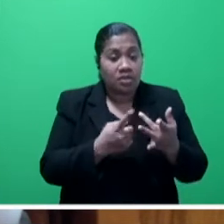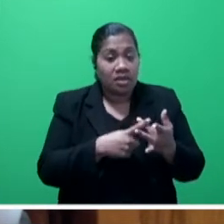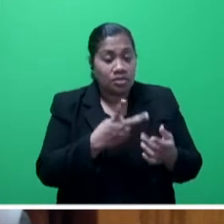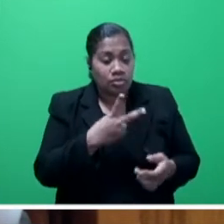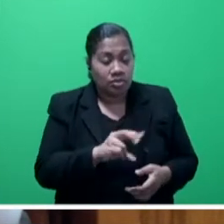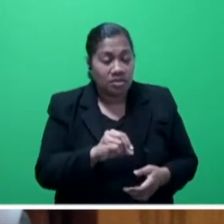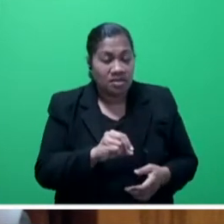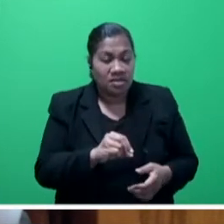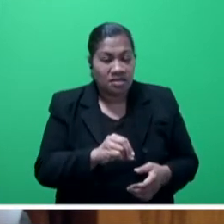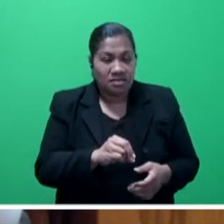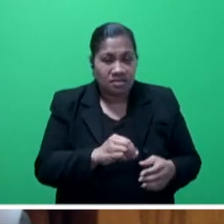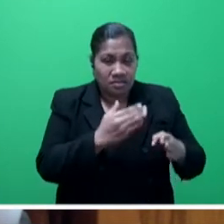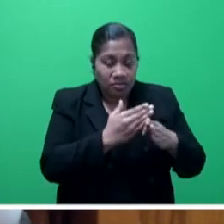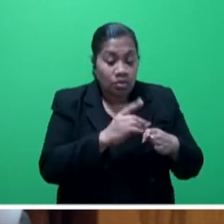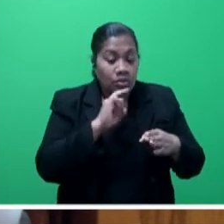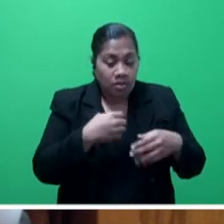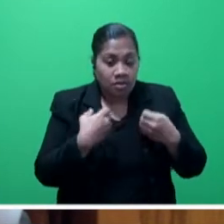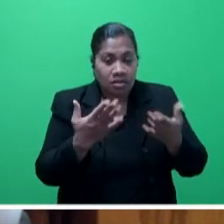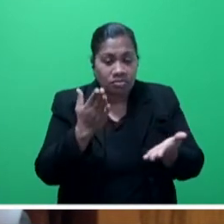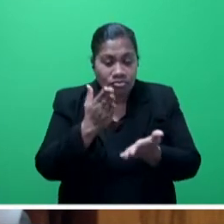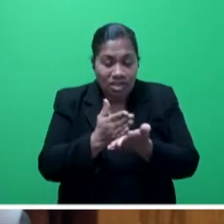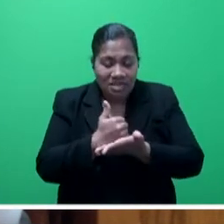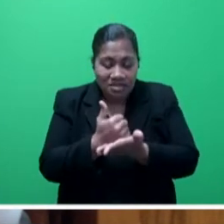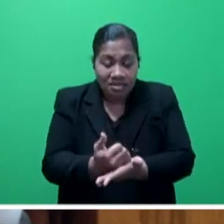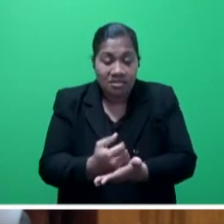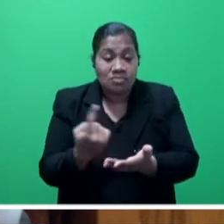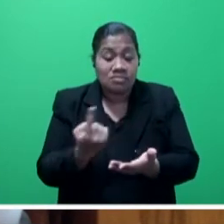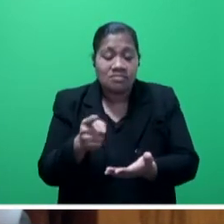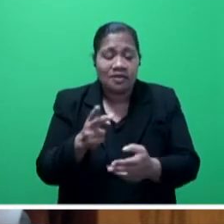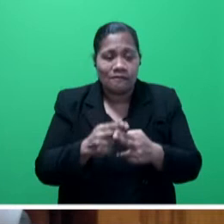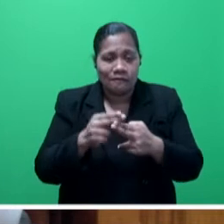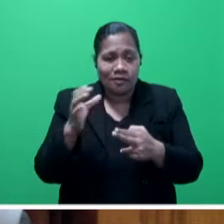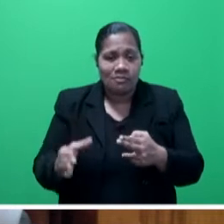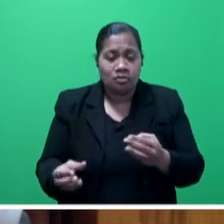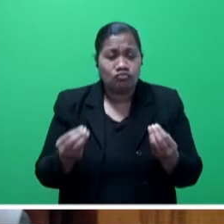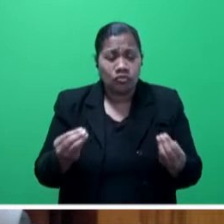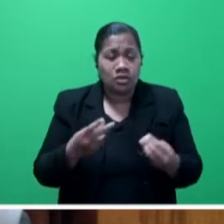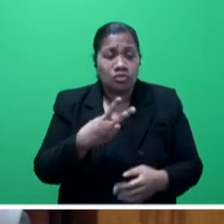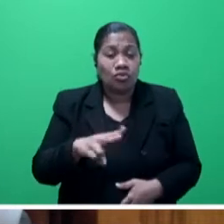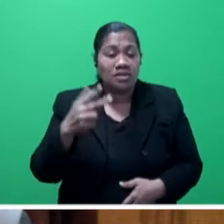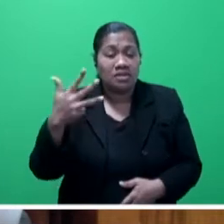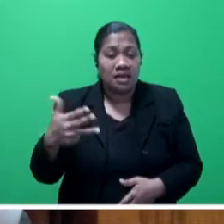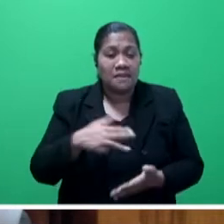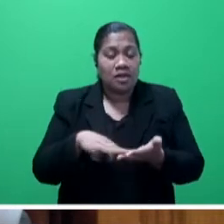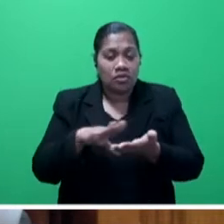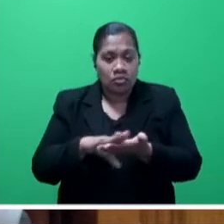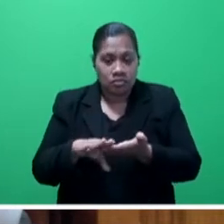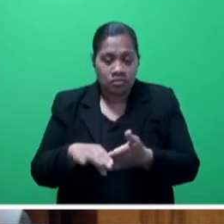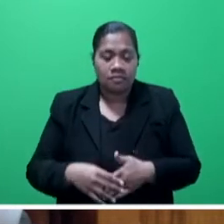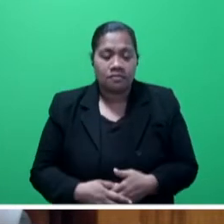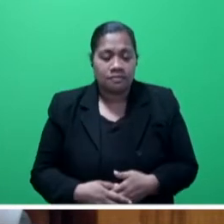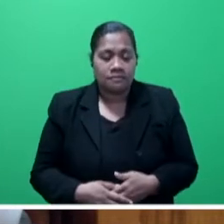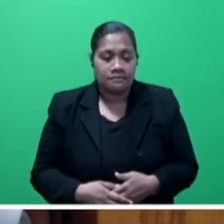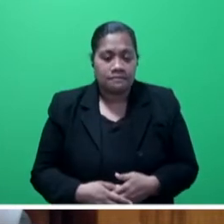initiatives, which will provide direct assistance to the farmers, worth $29 million is now unveiled, Mr. Speaker, say, and